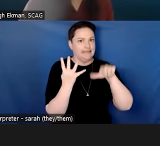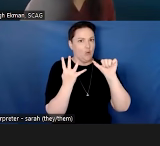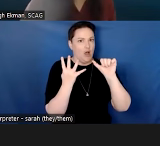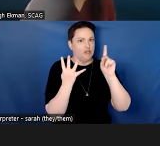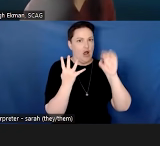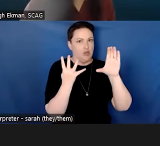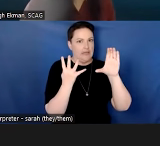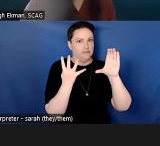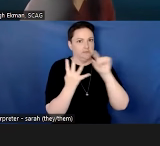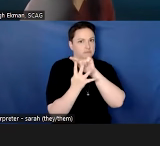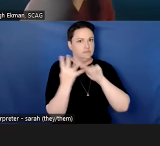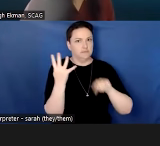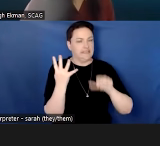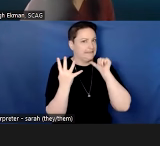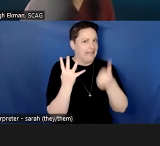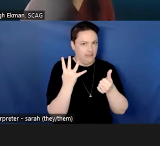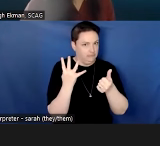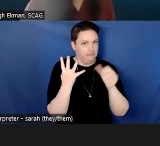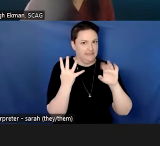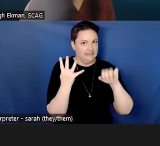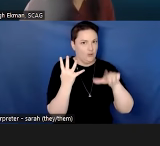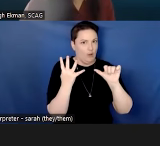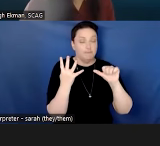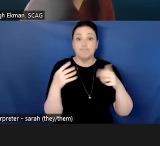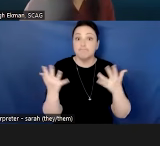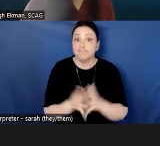document? Open a poll, please.